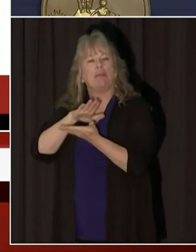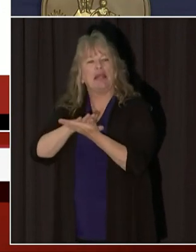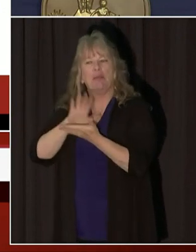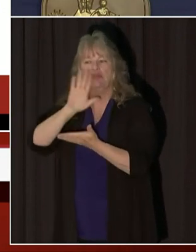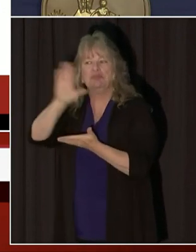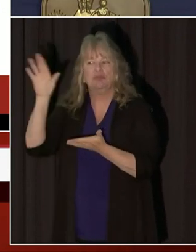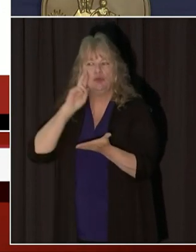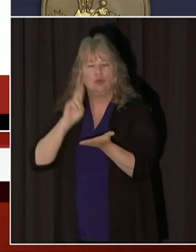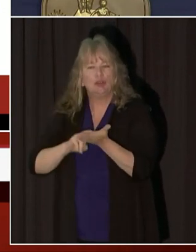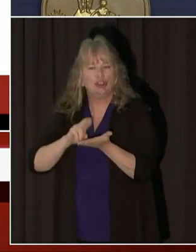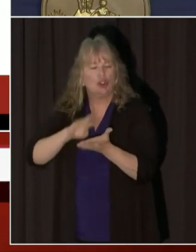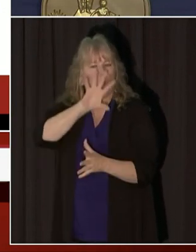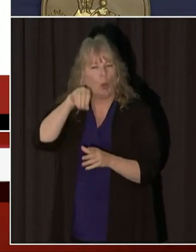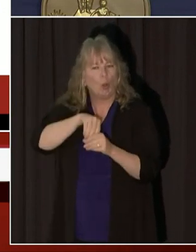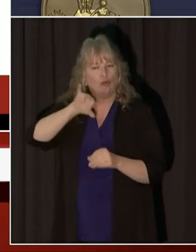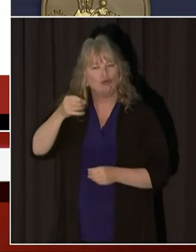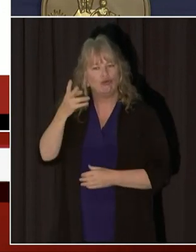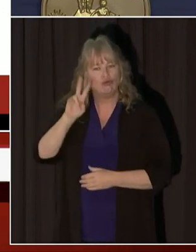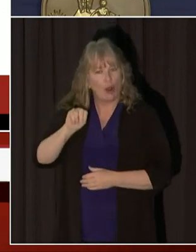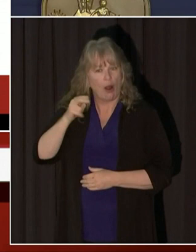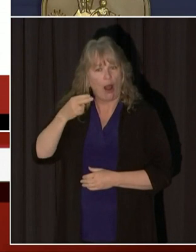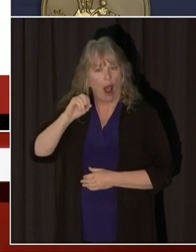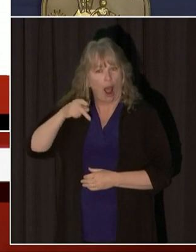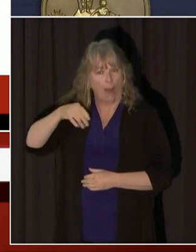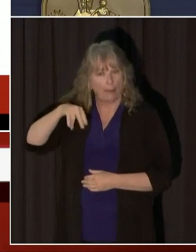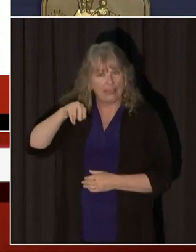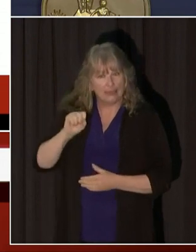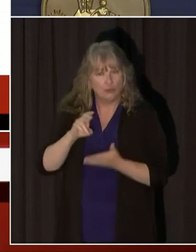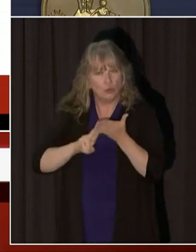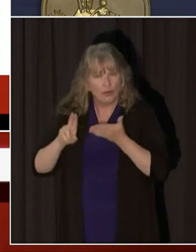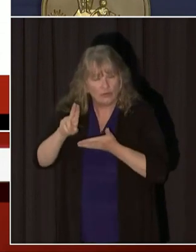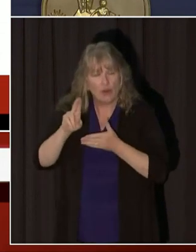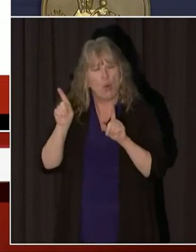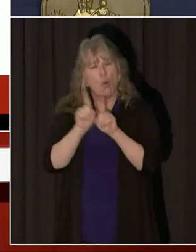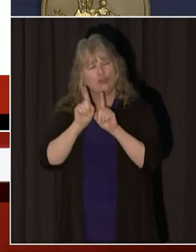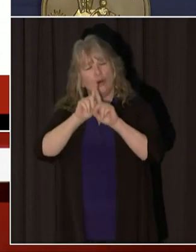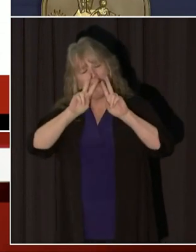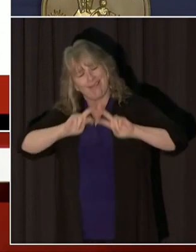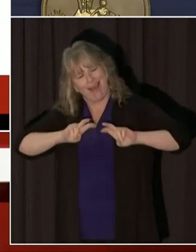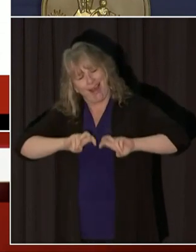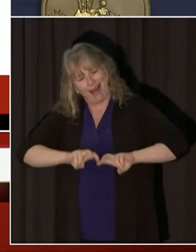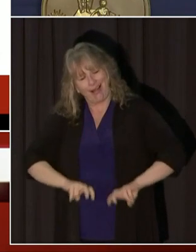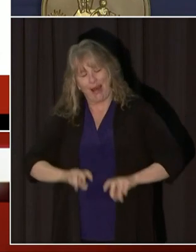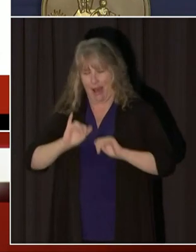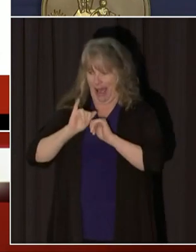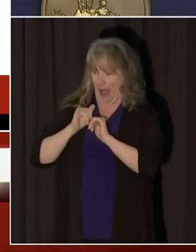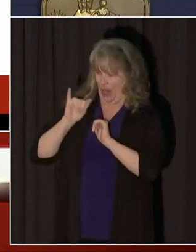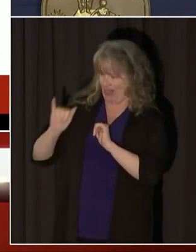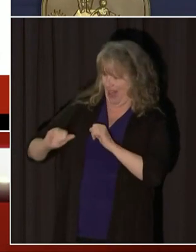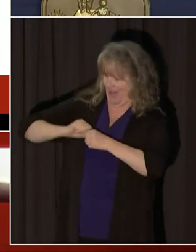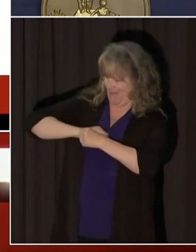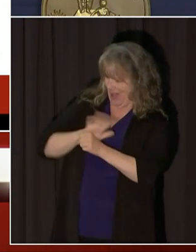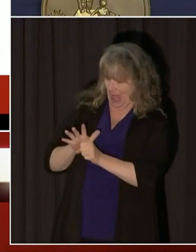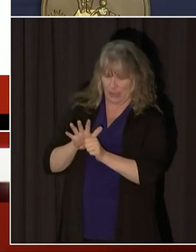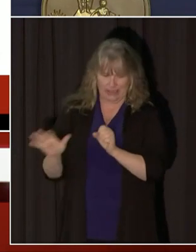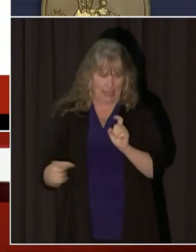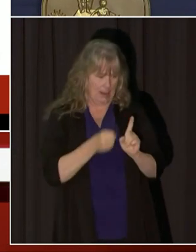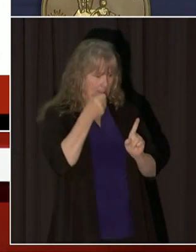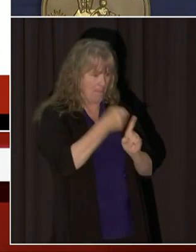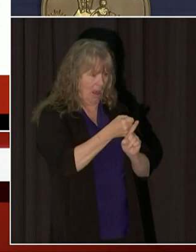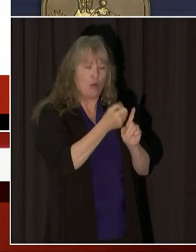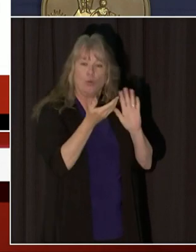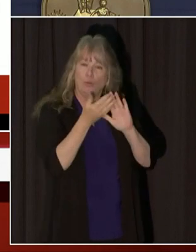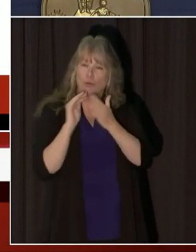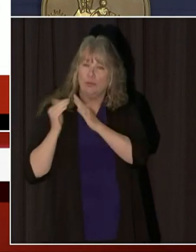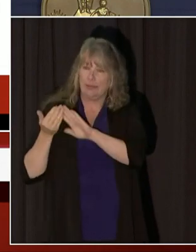well as our local knowledge and analysis of how the virus is impacting our community.